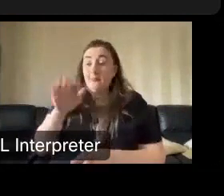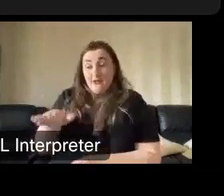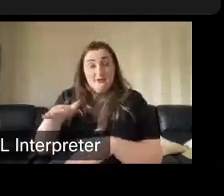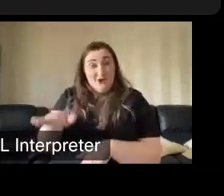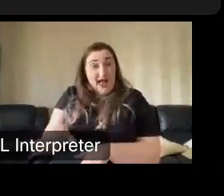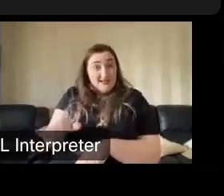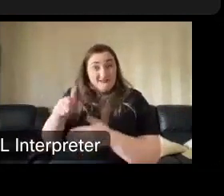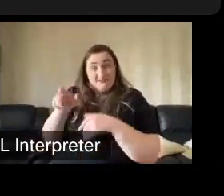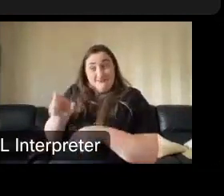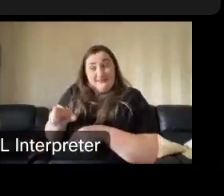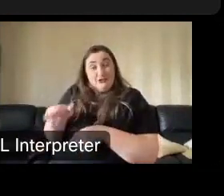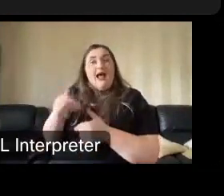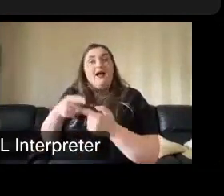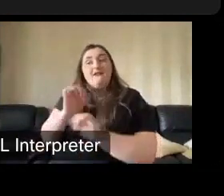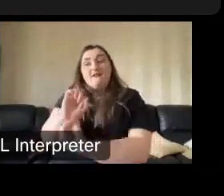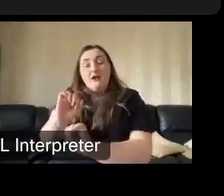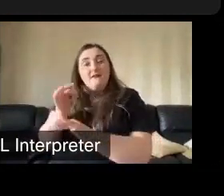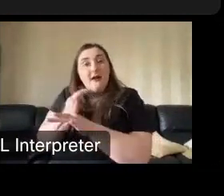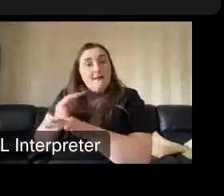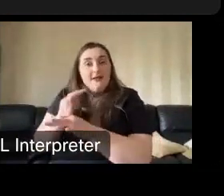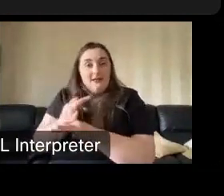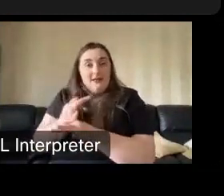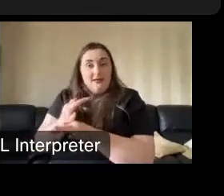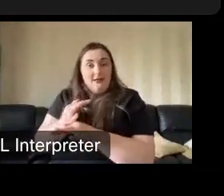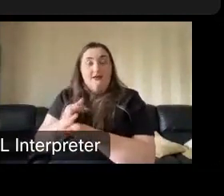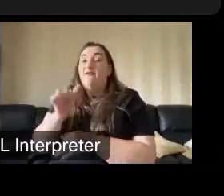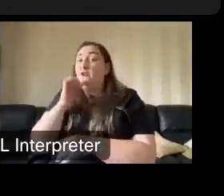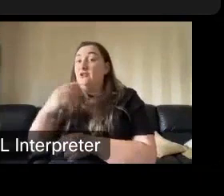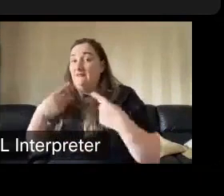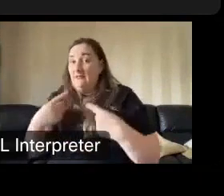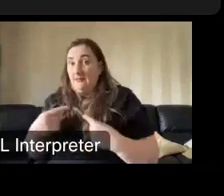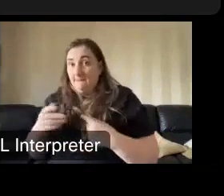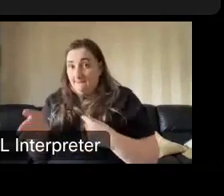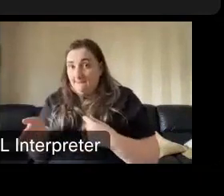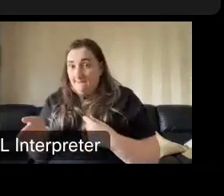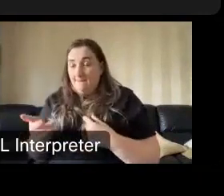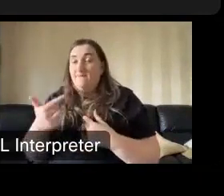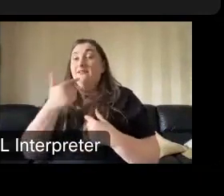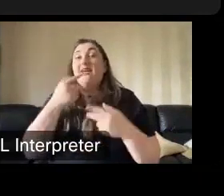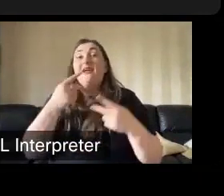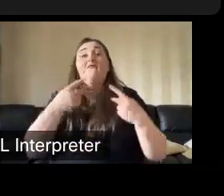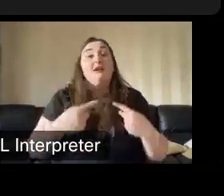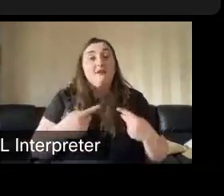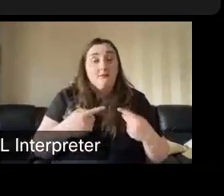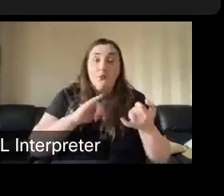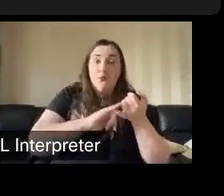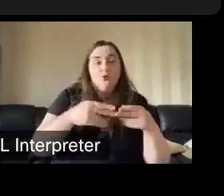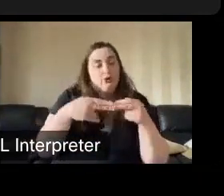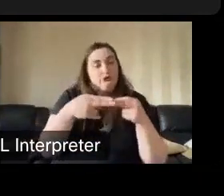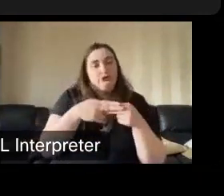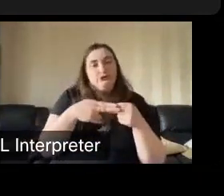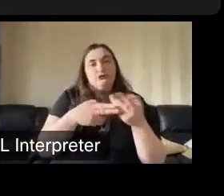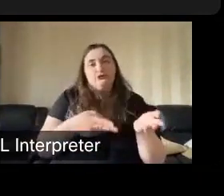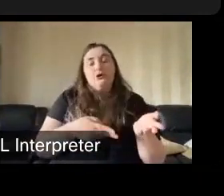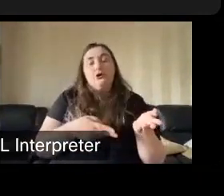its family, in this case, would be the first victim. The second victim is the nurse. Second